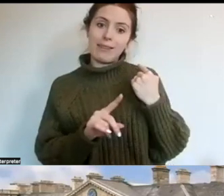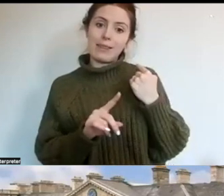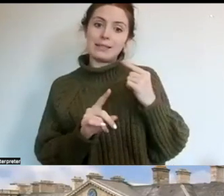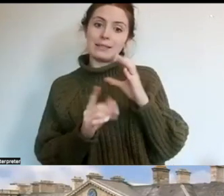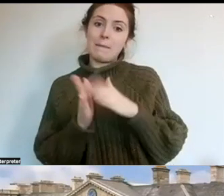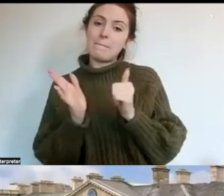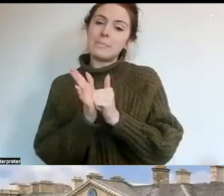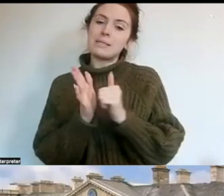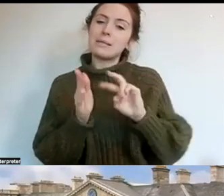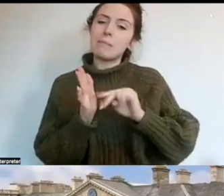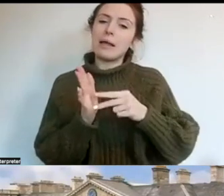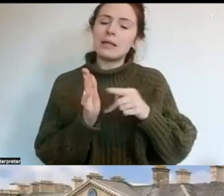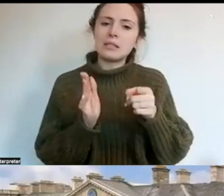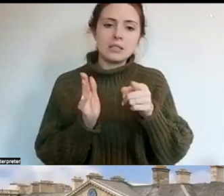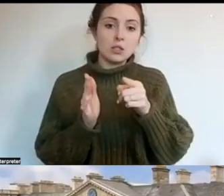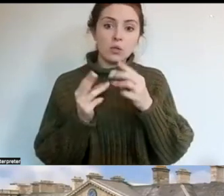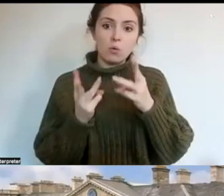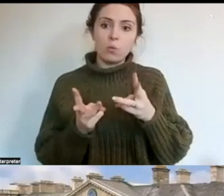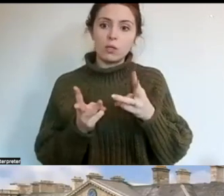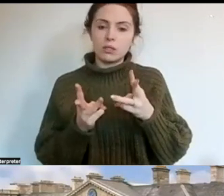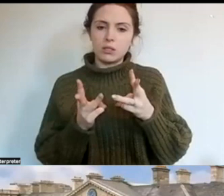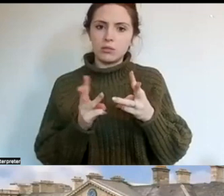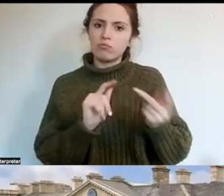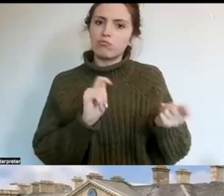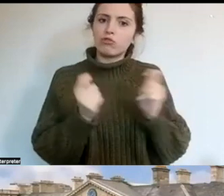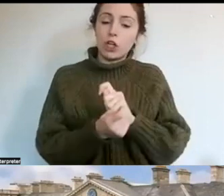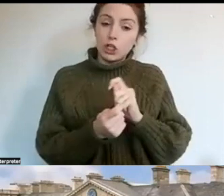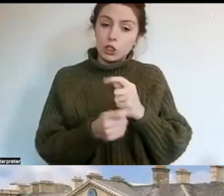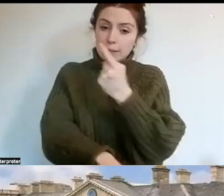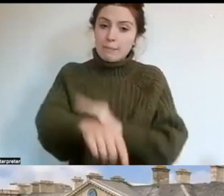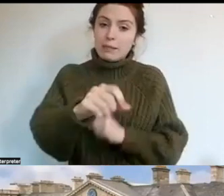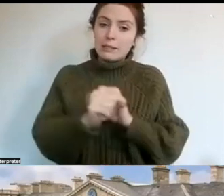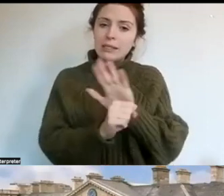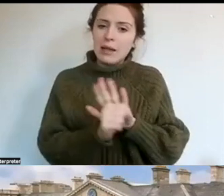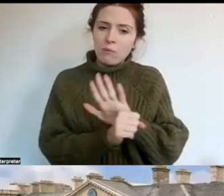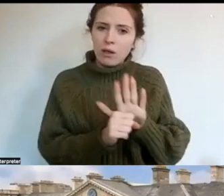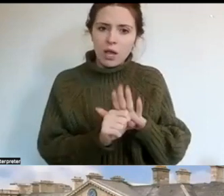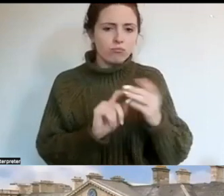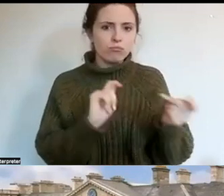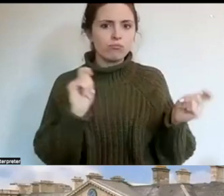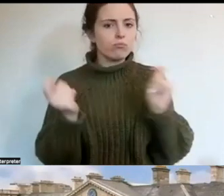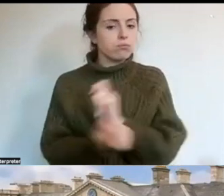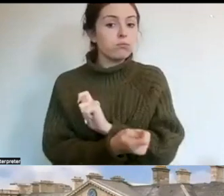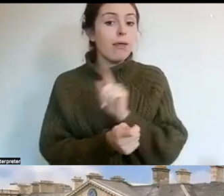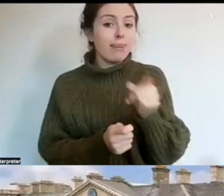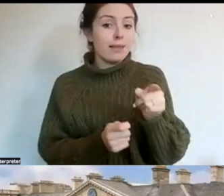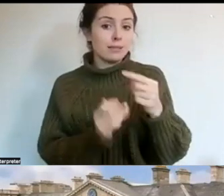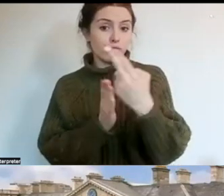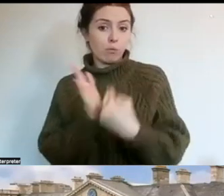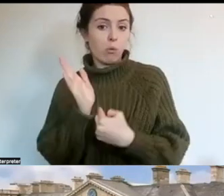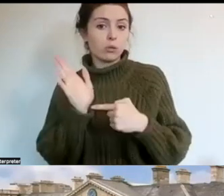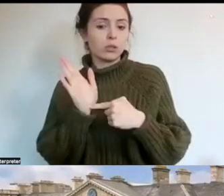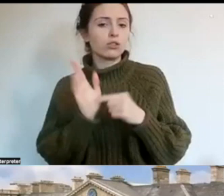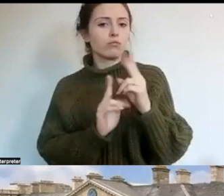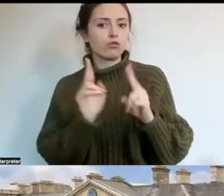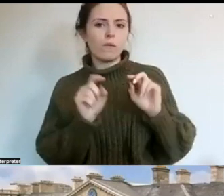that they want to reimagine and reform the disability sector. So I think, you know, this really would feed into that. Like Fintan has